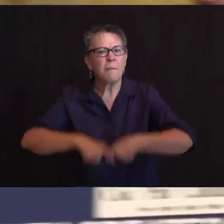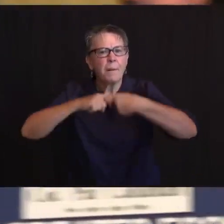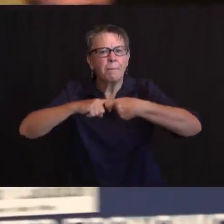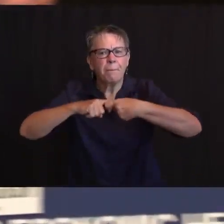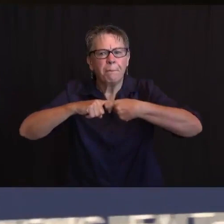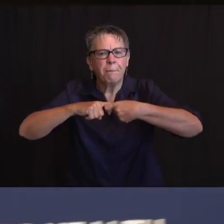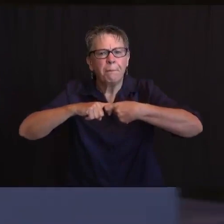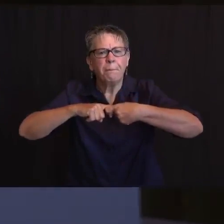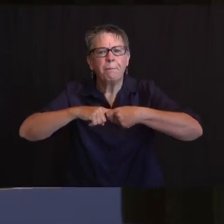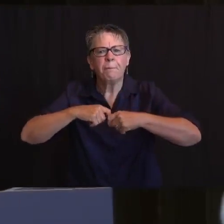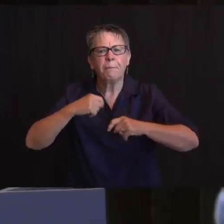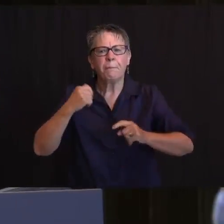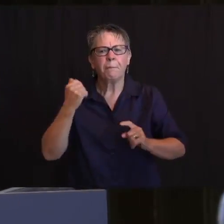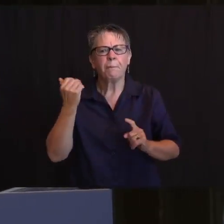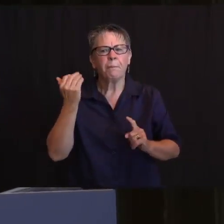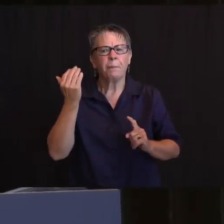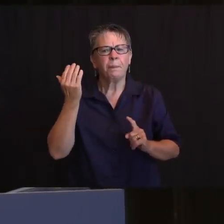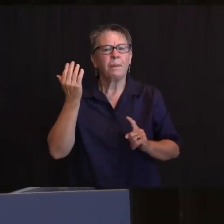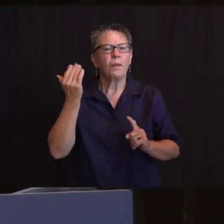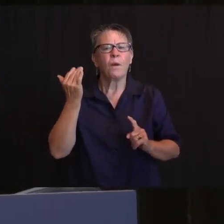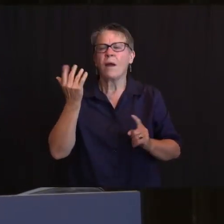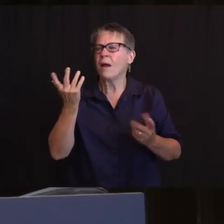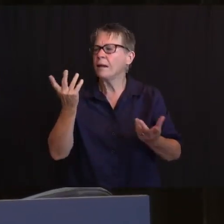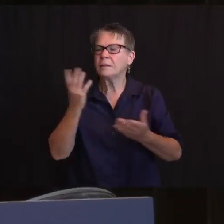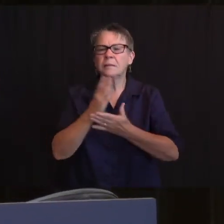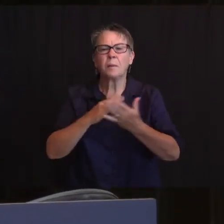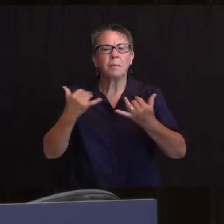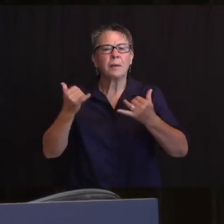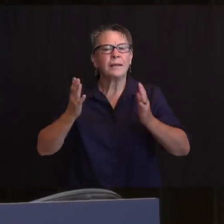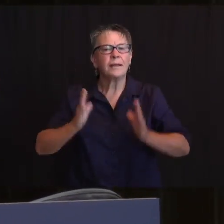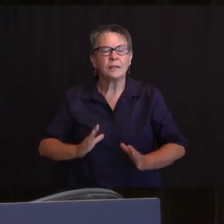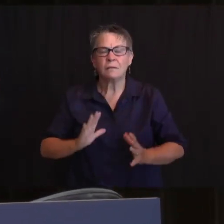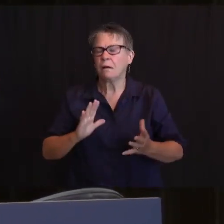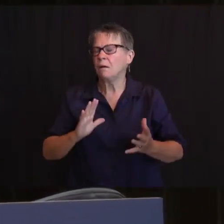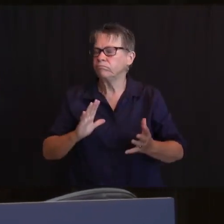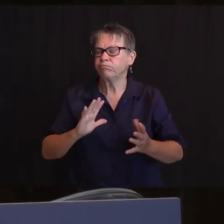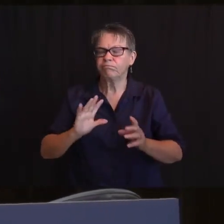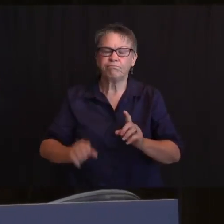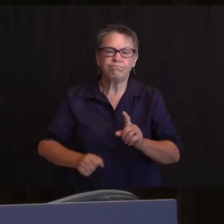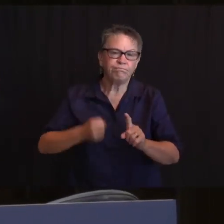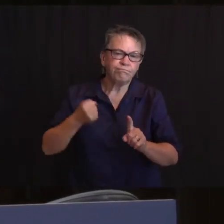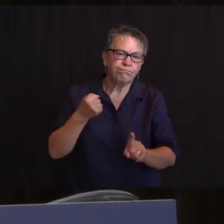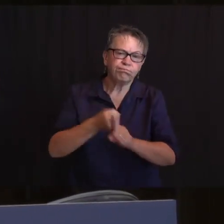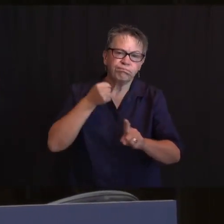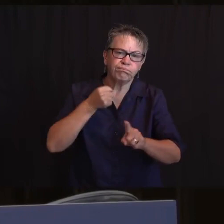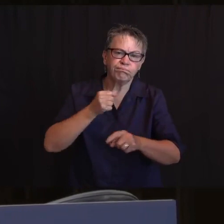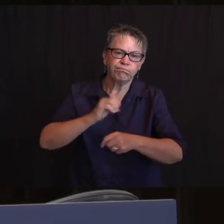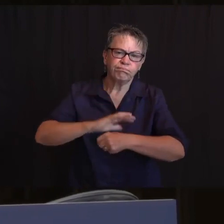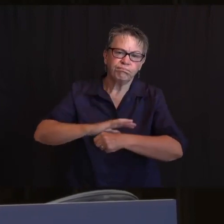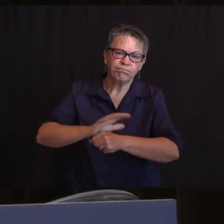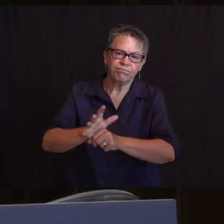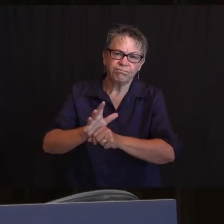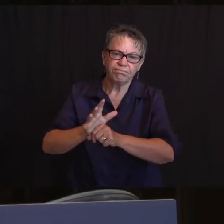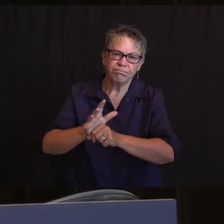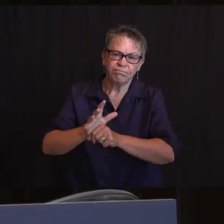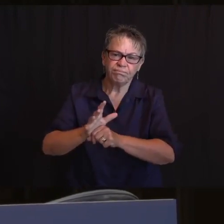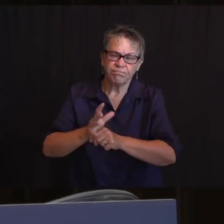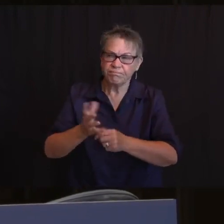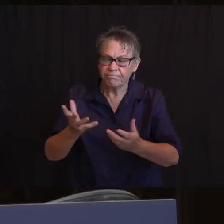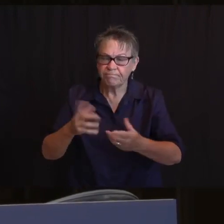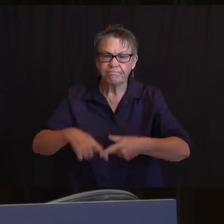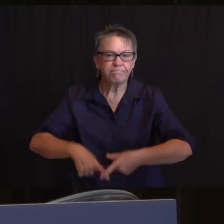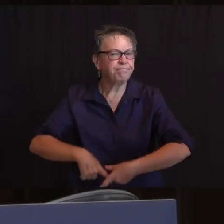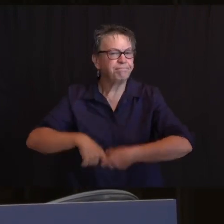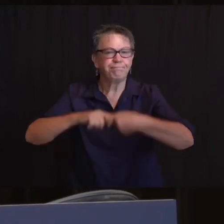With regards to compliance, the Lakeside Diner in Lacey, steps are being taken to effectuate that court order to keep indoor